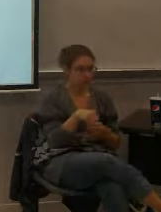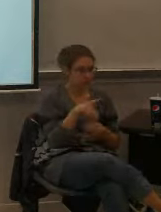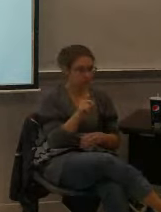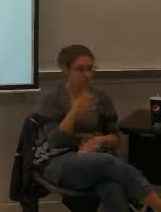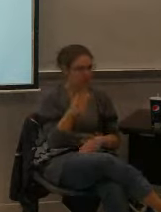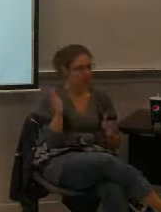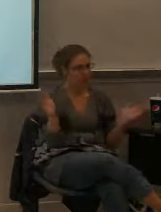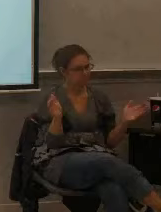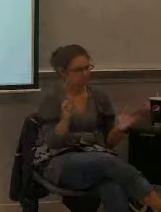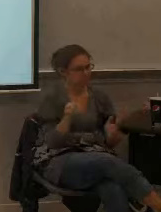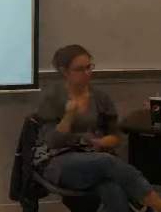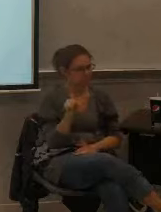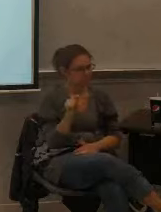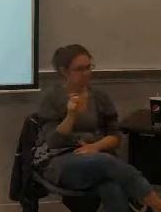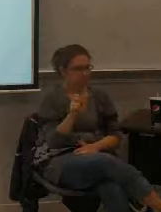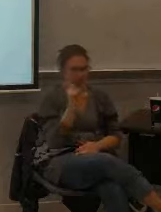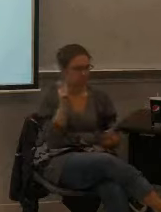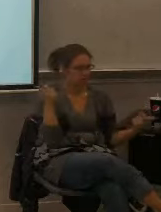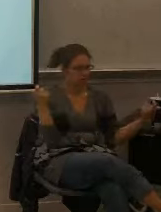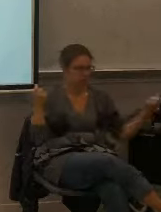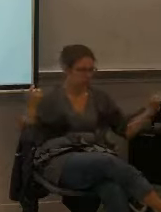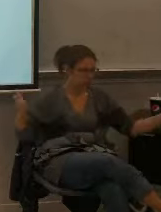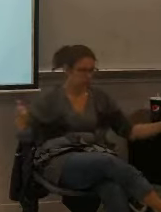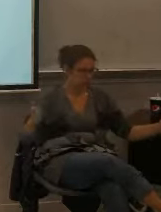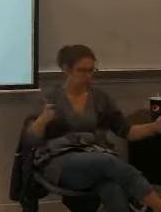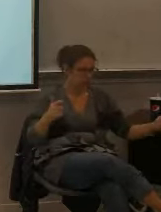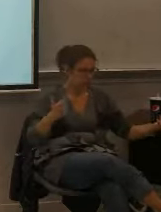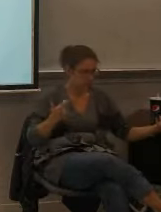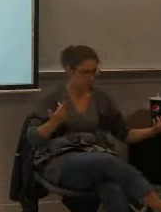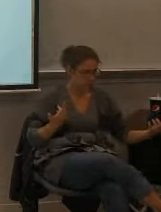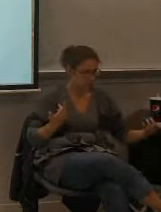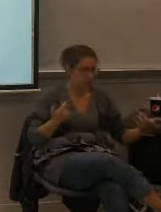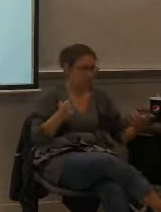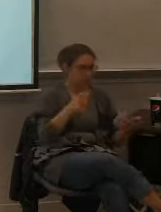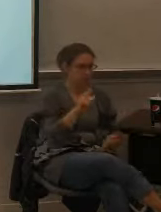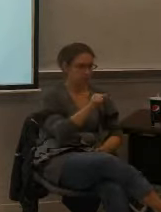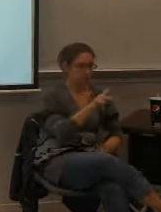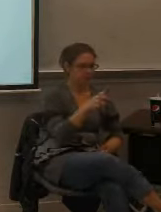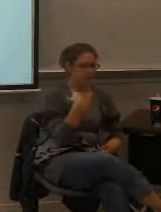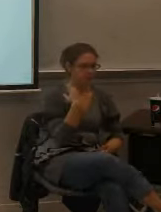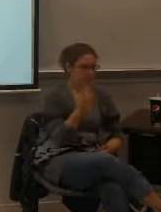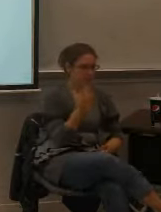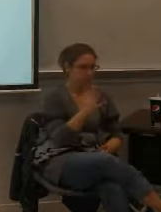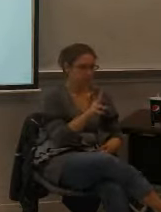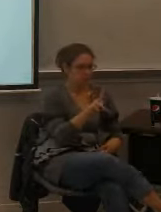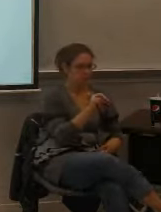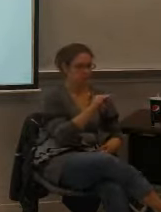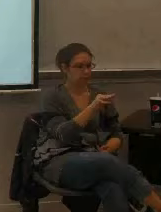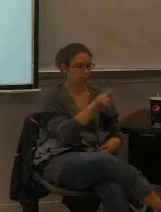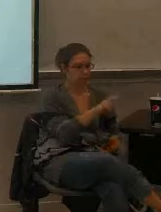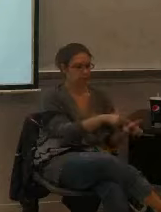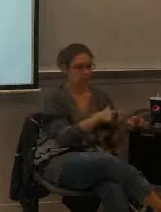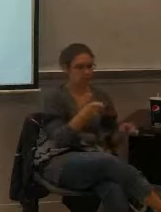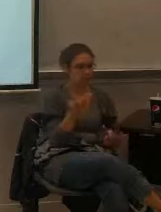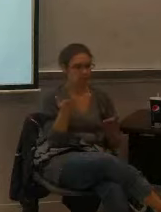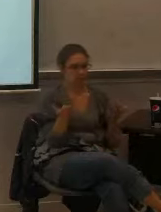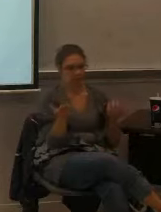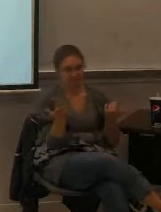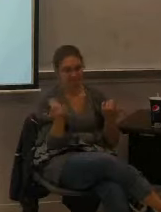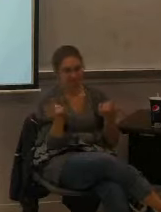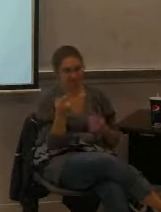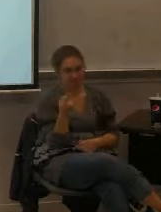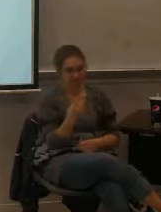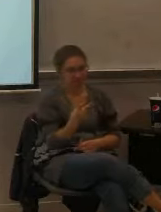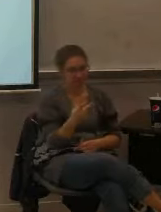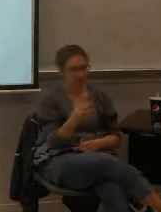fairly small lake. It's not a Lake Washington is maybe 30 miles long. This is maybe